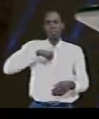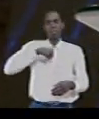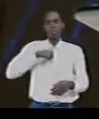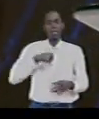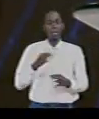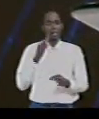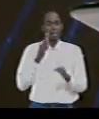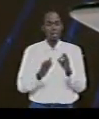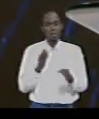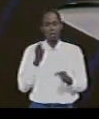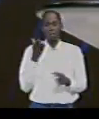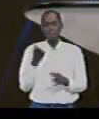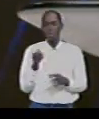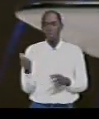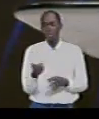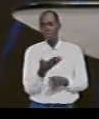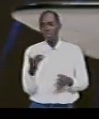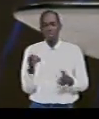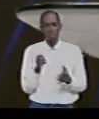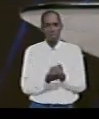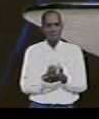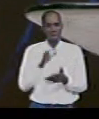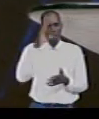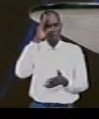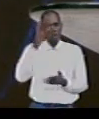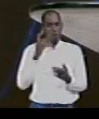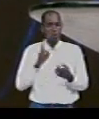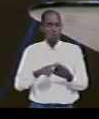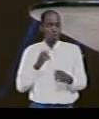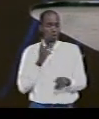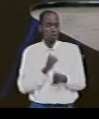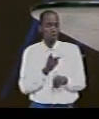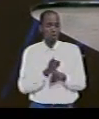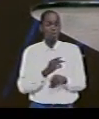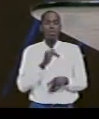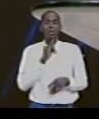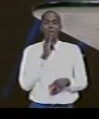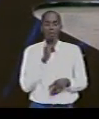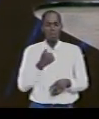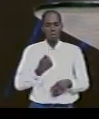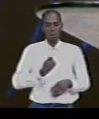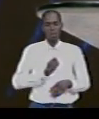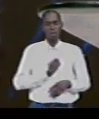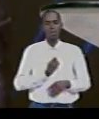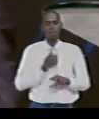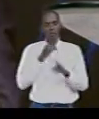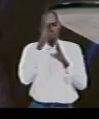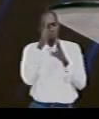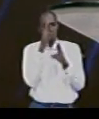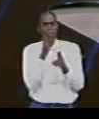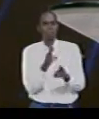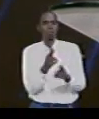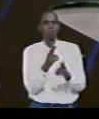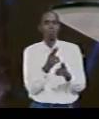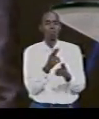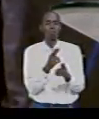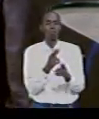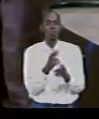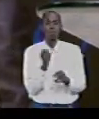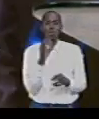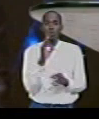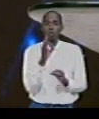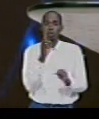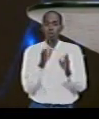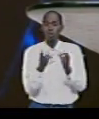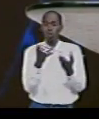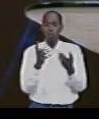wants to guard and protect, he wants to guard his self-esteem. So if you're going to